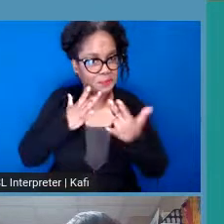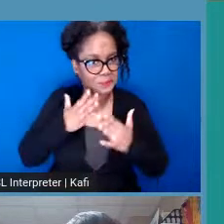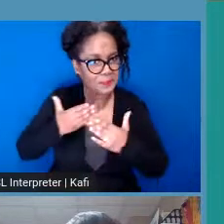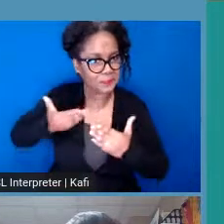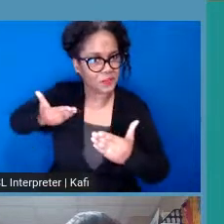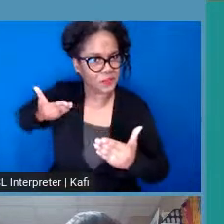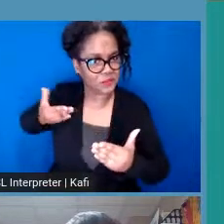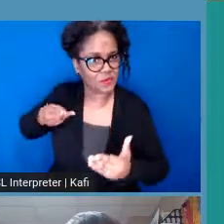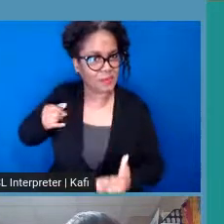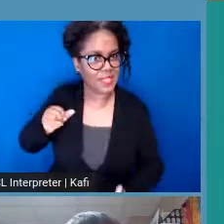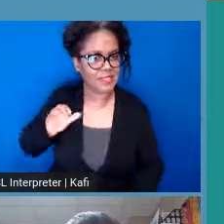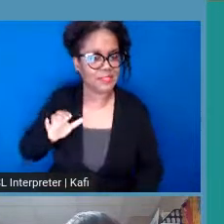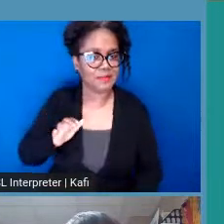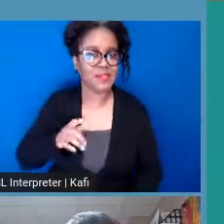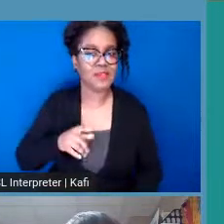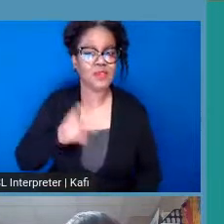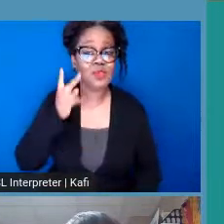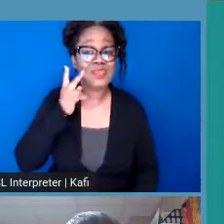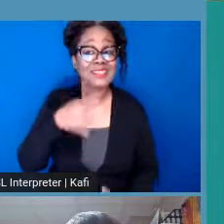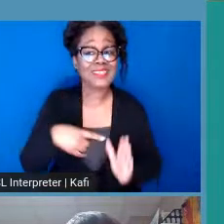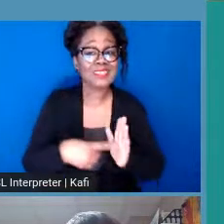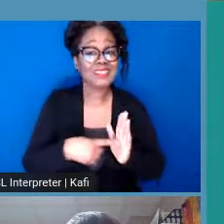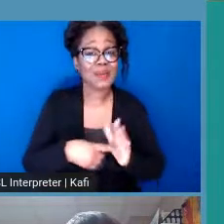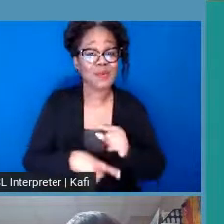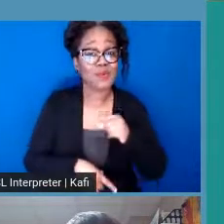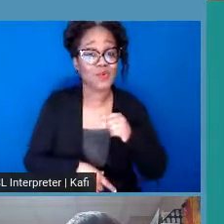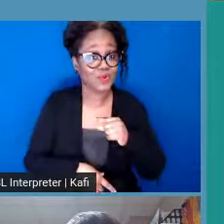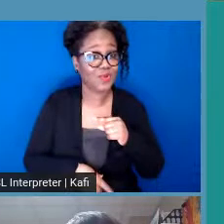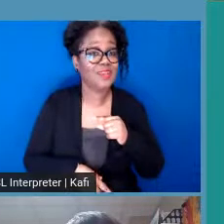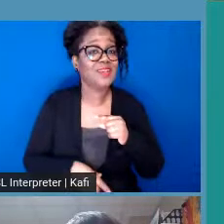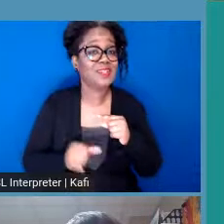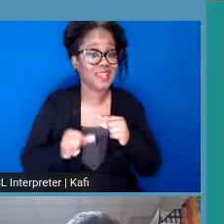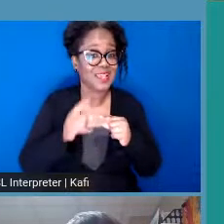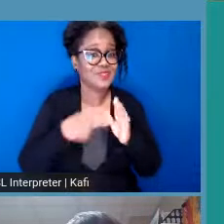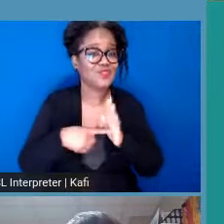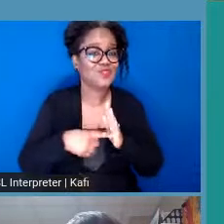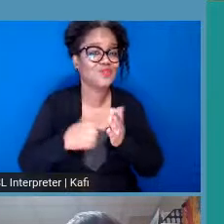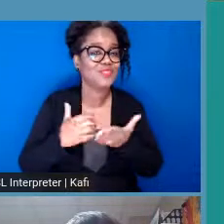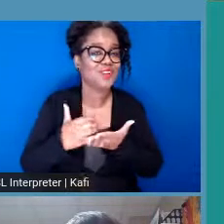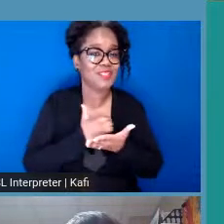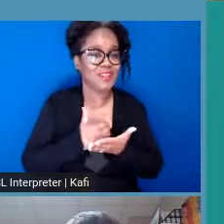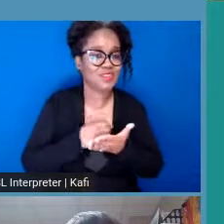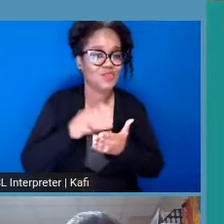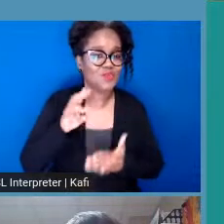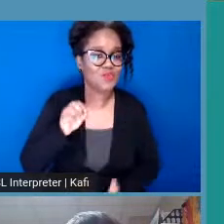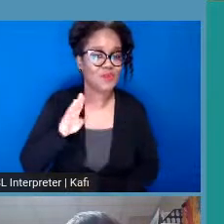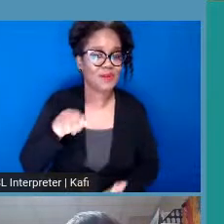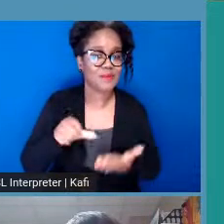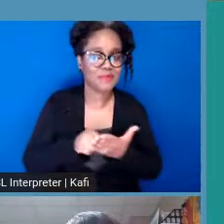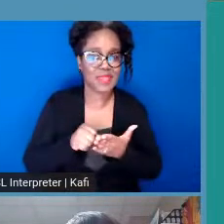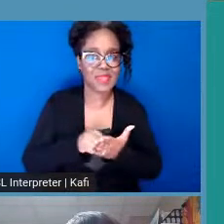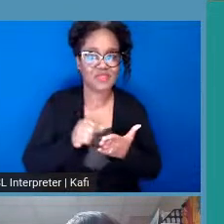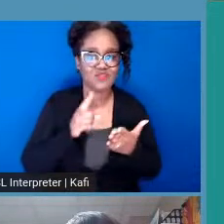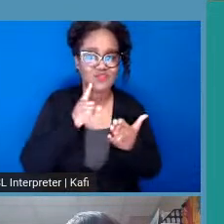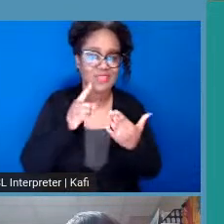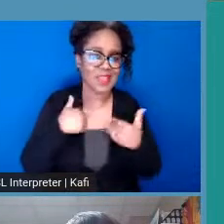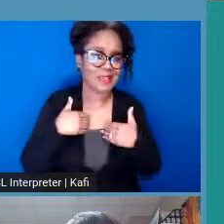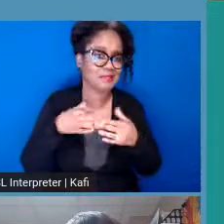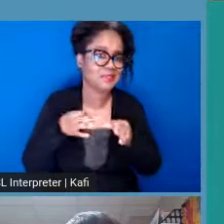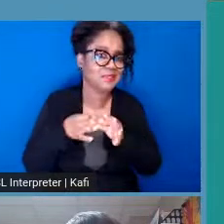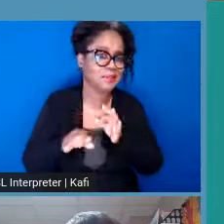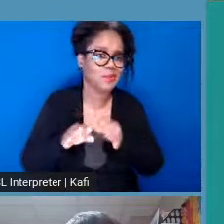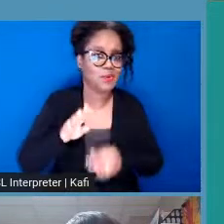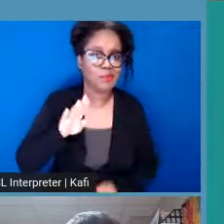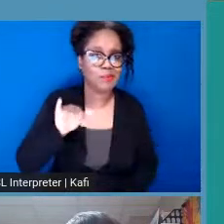of a collections web page on the right there, which just included basic biographical information and really